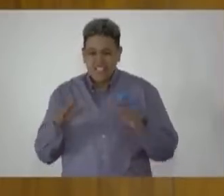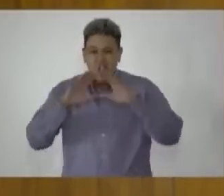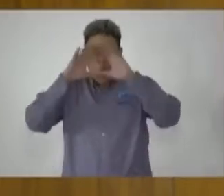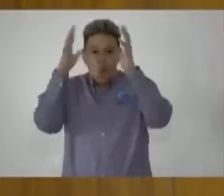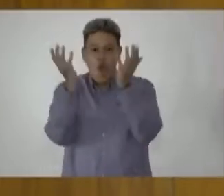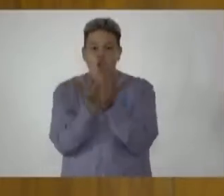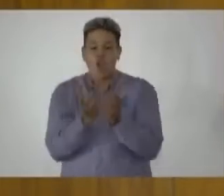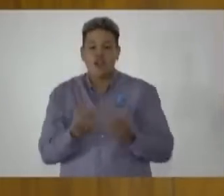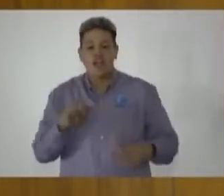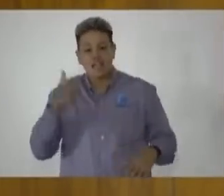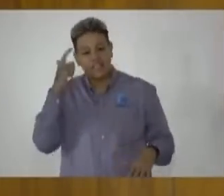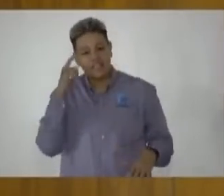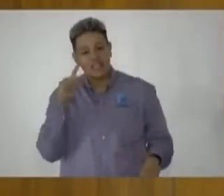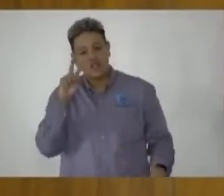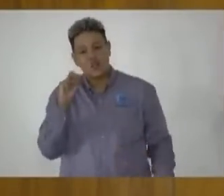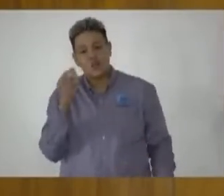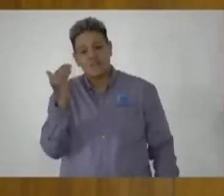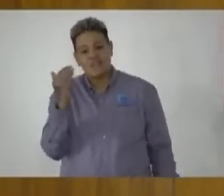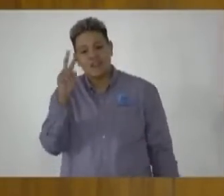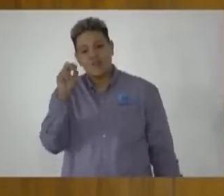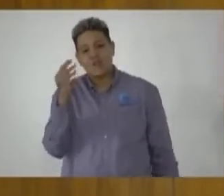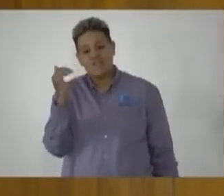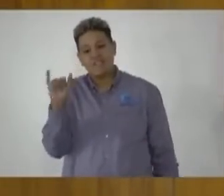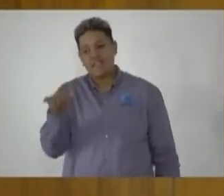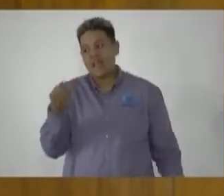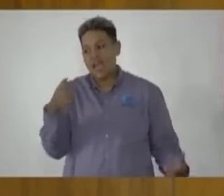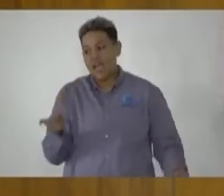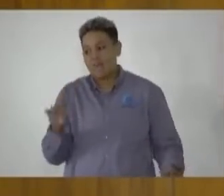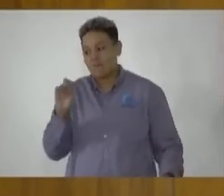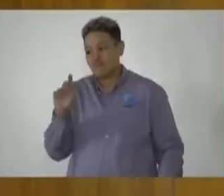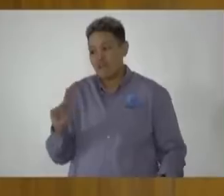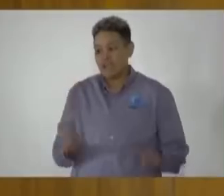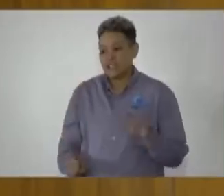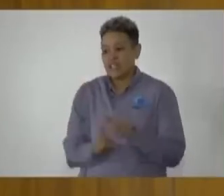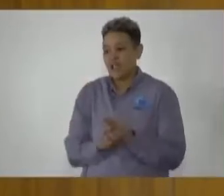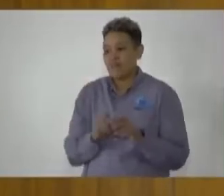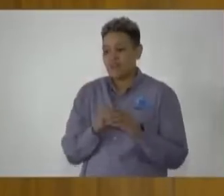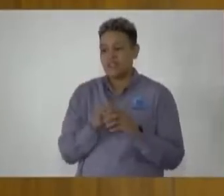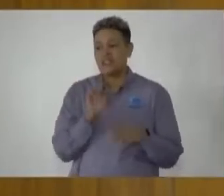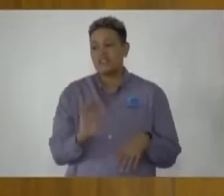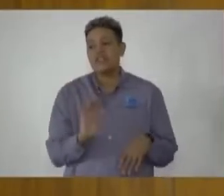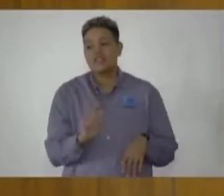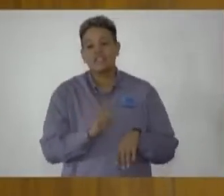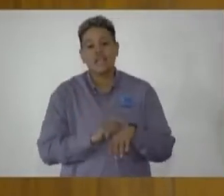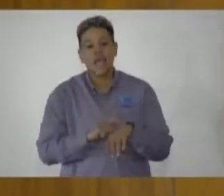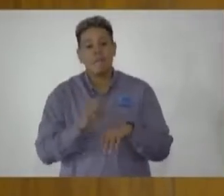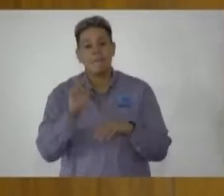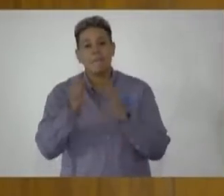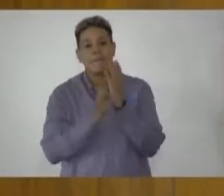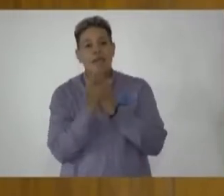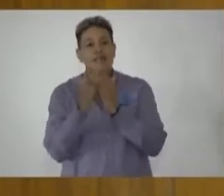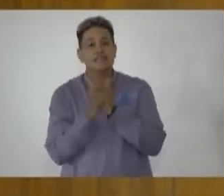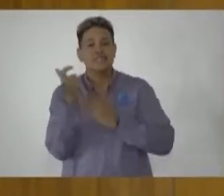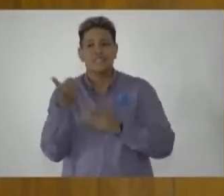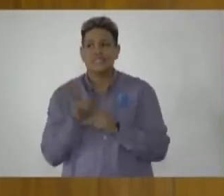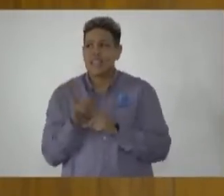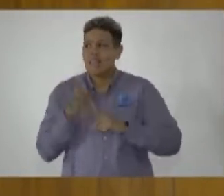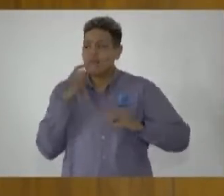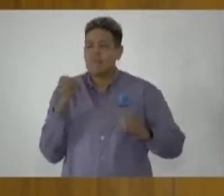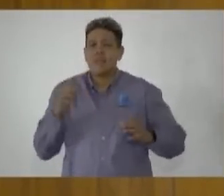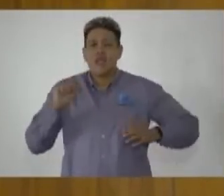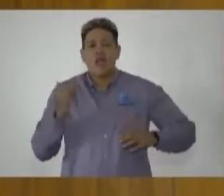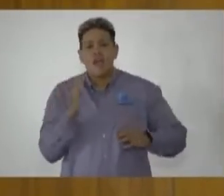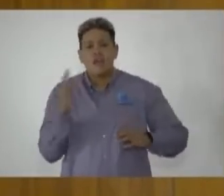the world. I think it was 2015 that ranking came out in Time Magazine. and a number of